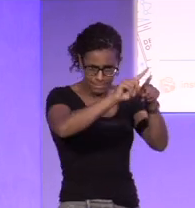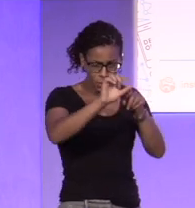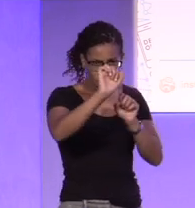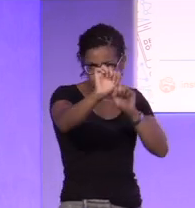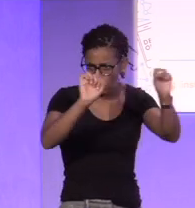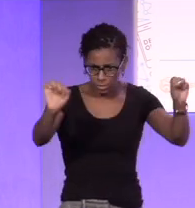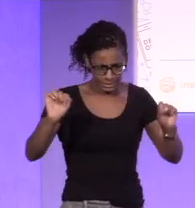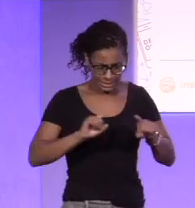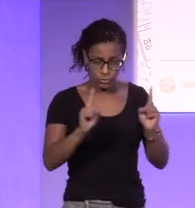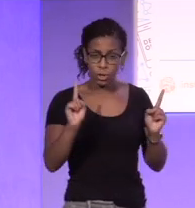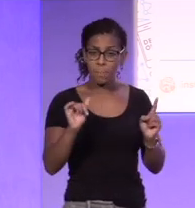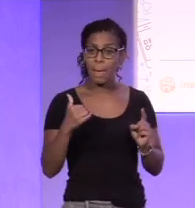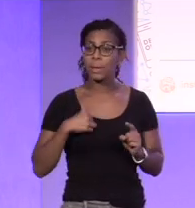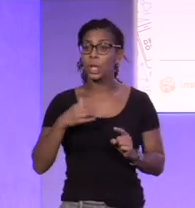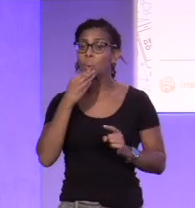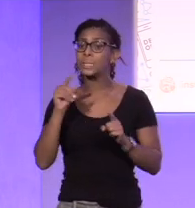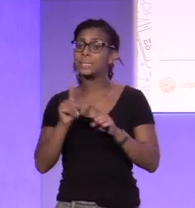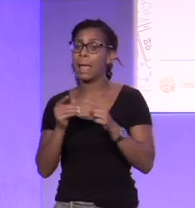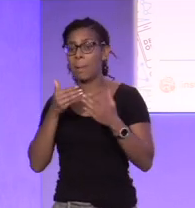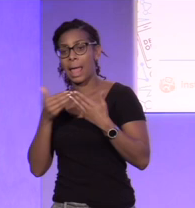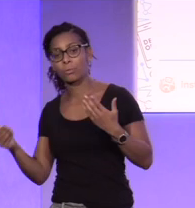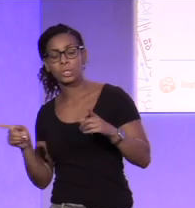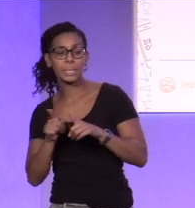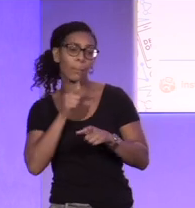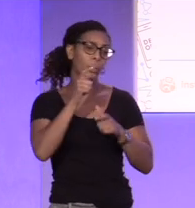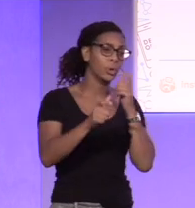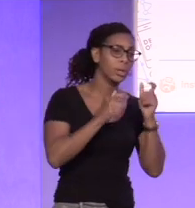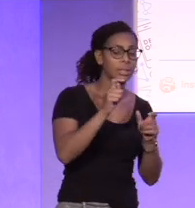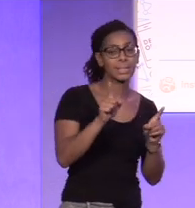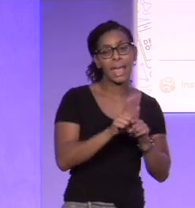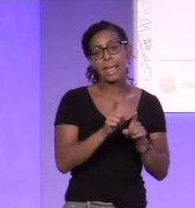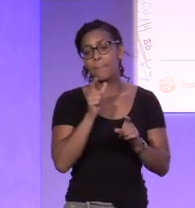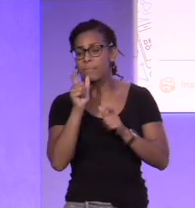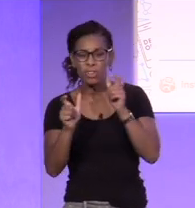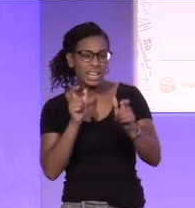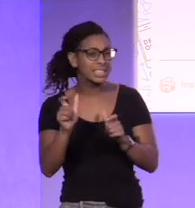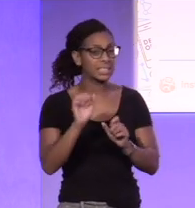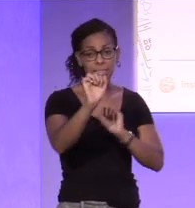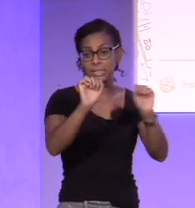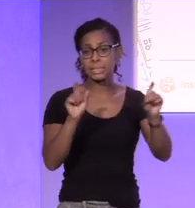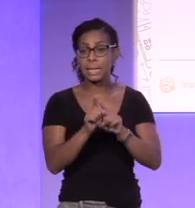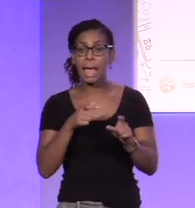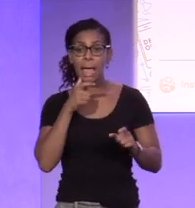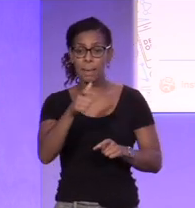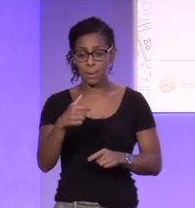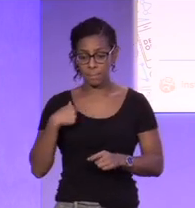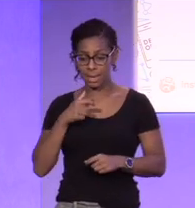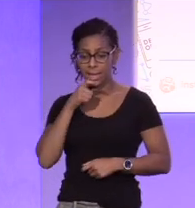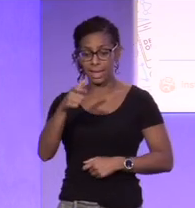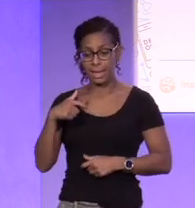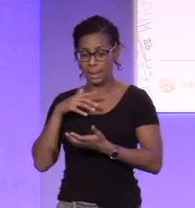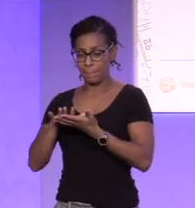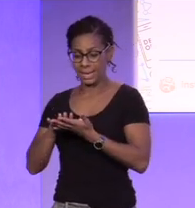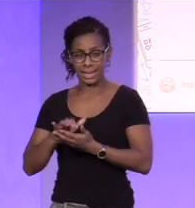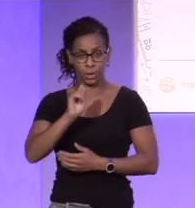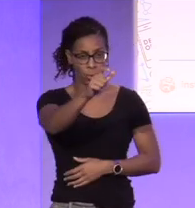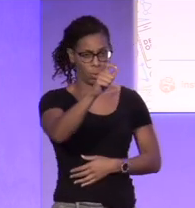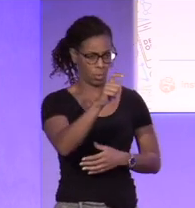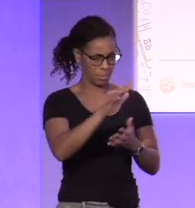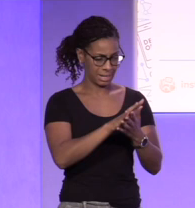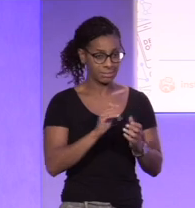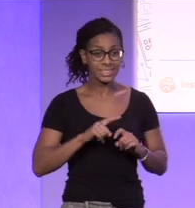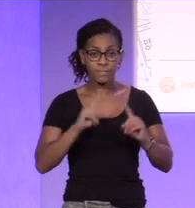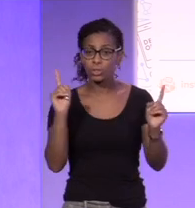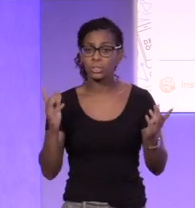using the same language, the same terms, the same phrases, the same words, they mean very different things. They've got different worldviews,